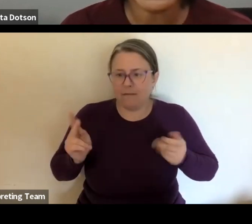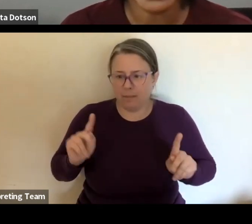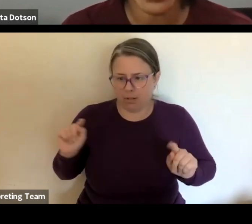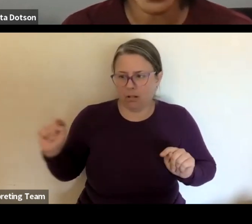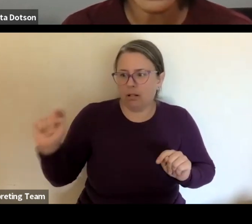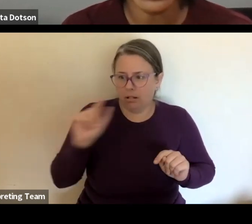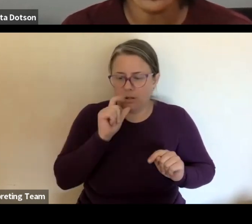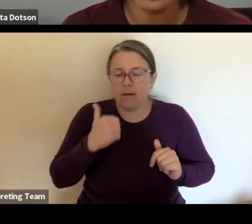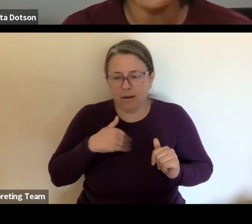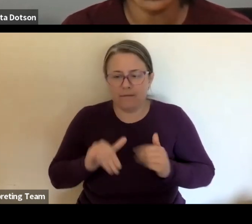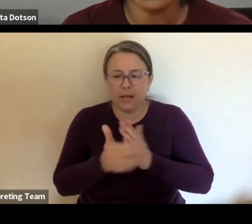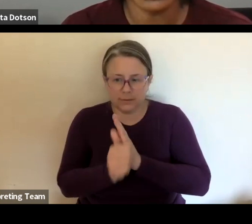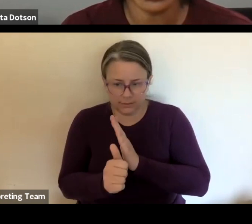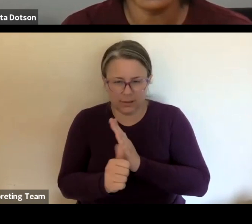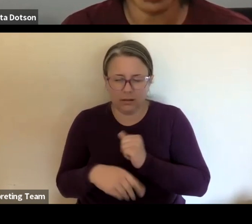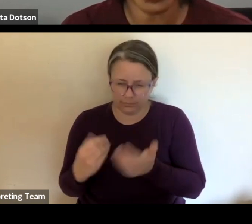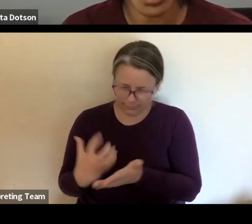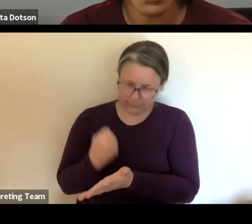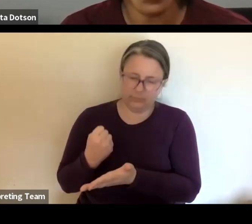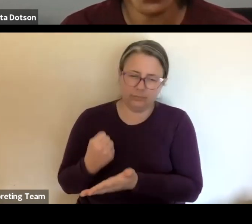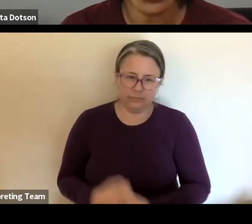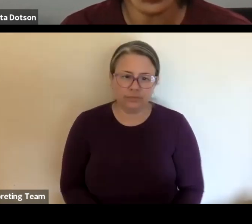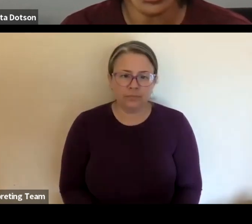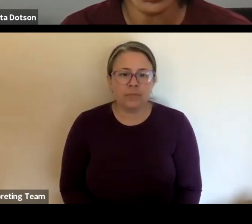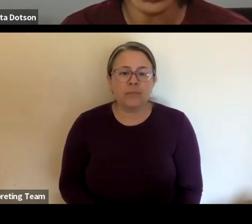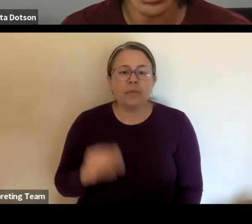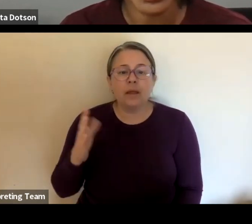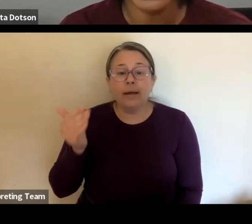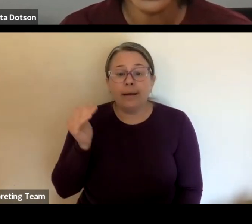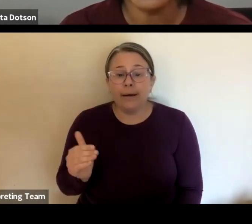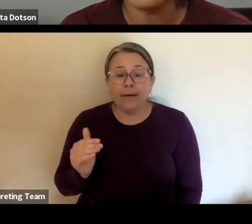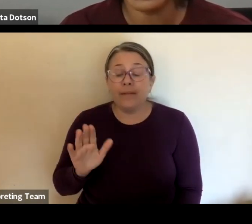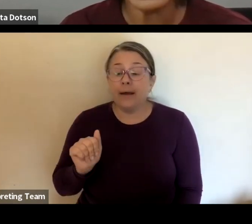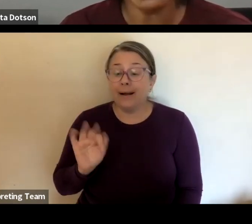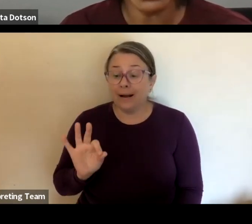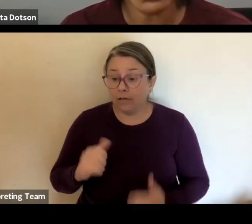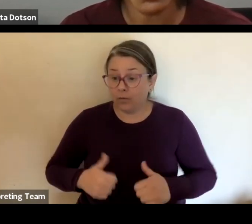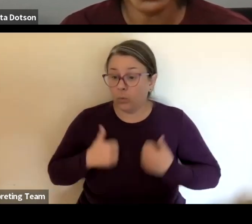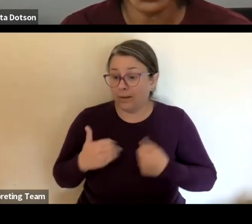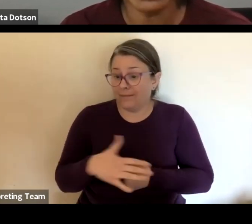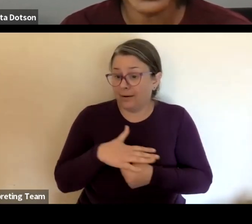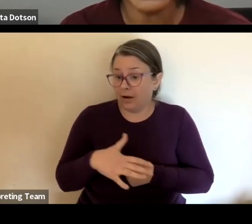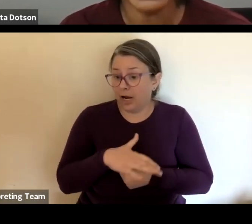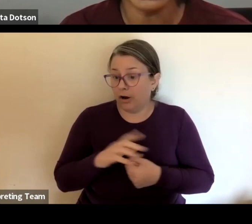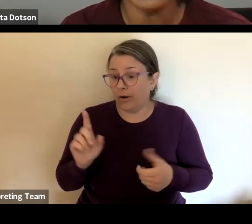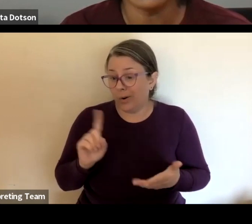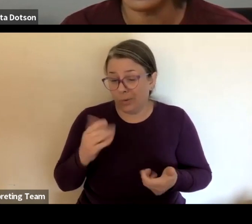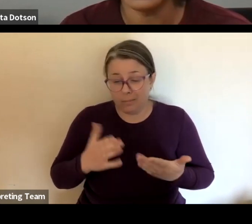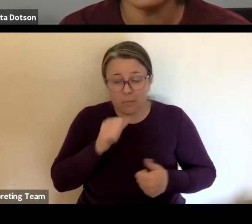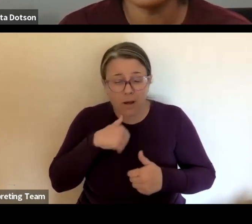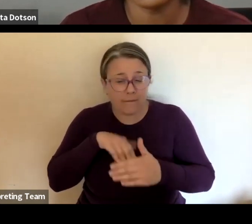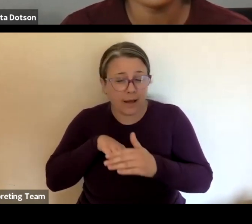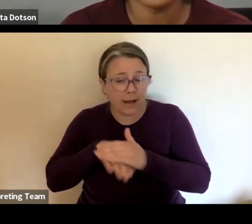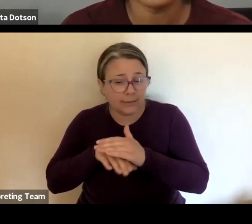you live in a place that doesn't have access to different groups that are relevant for your research questions, then